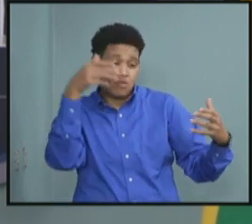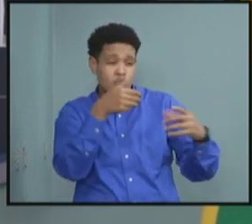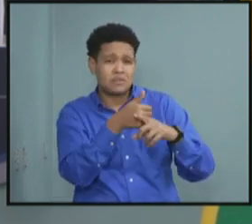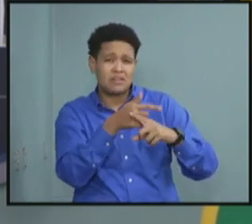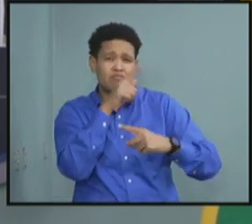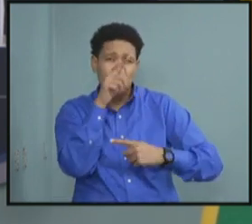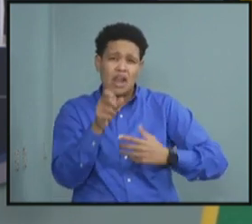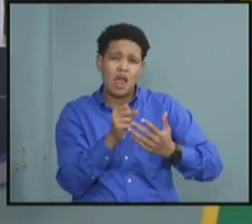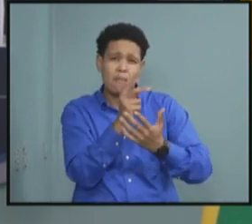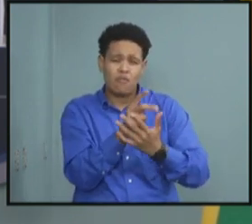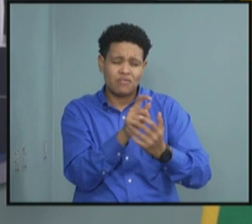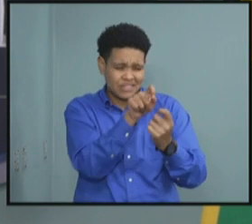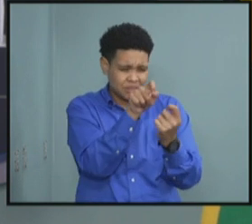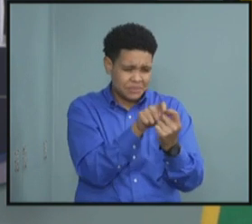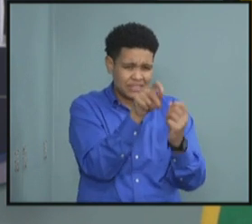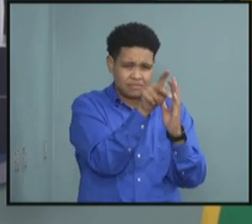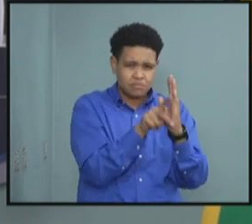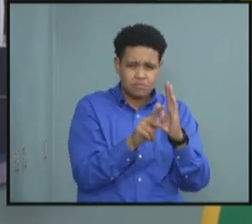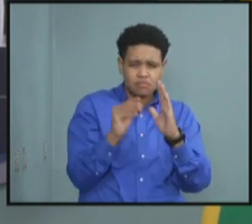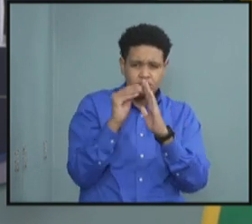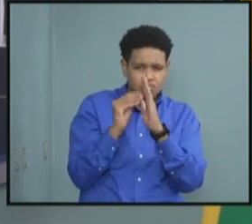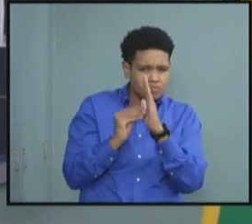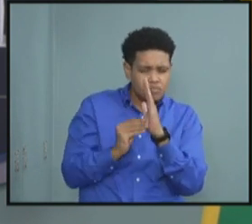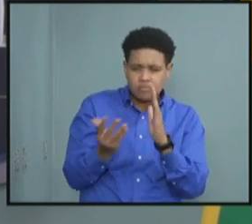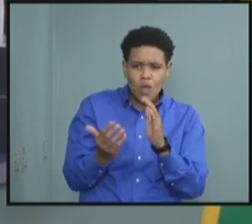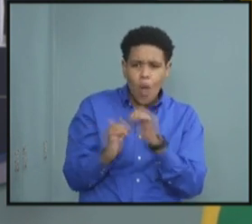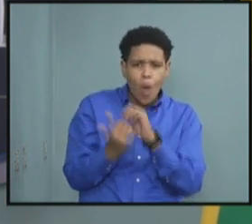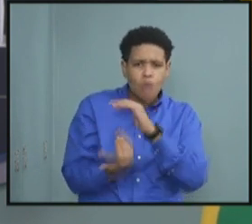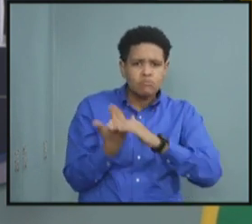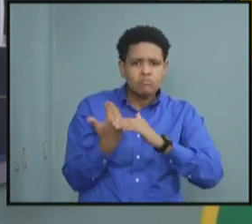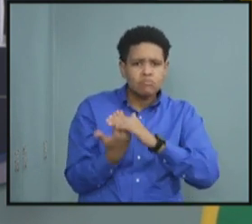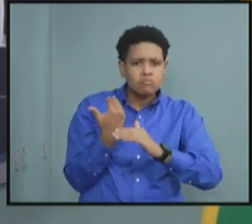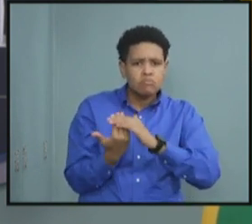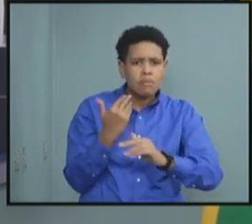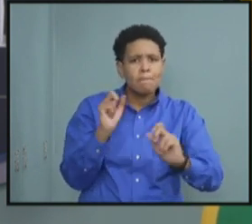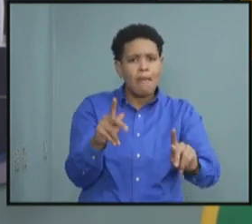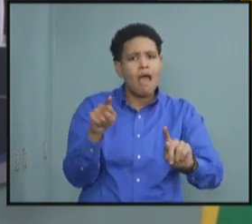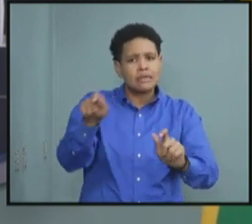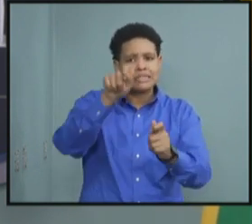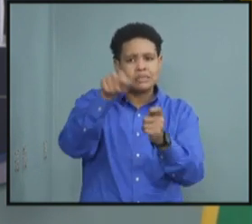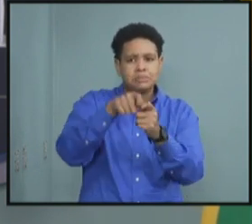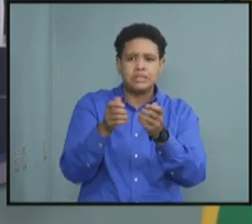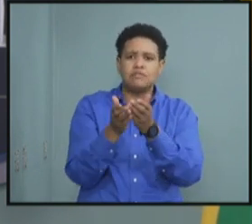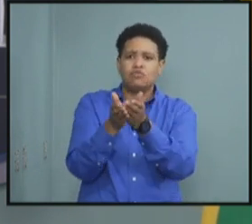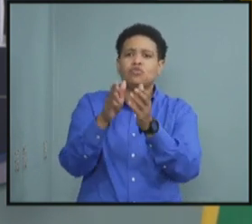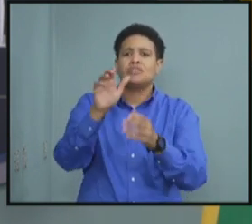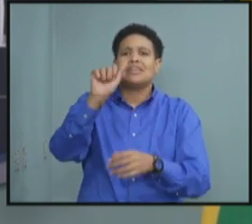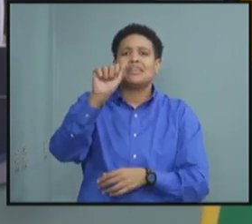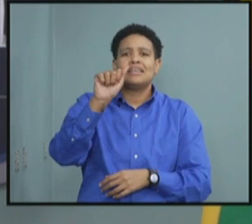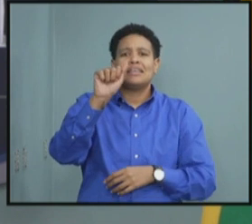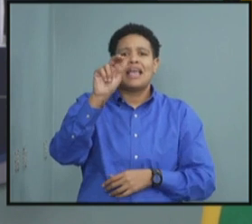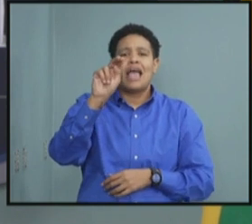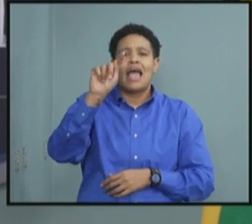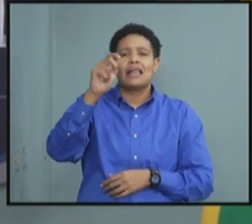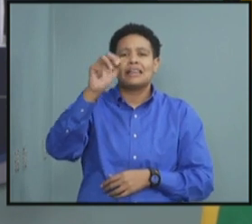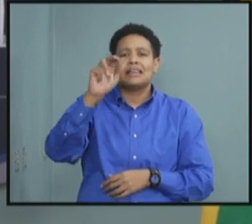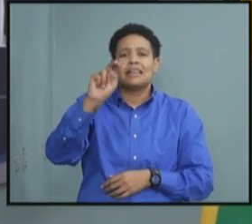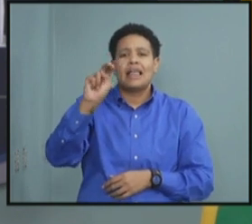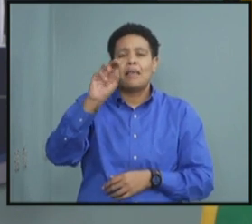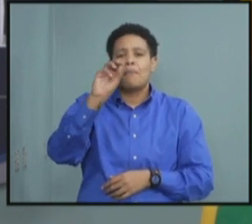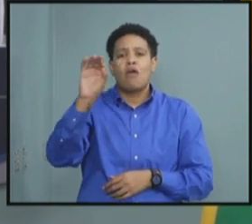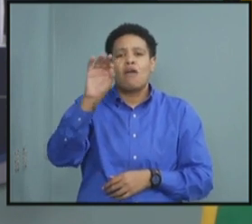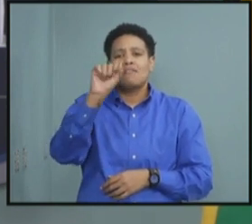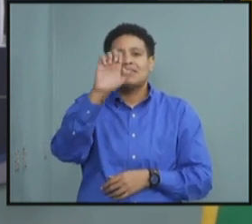specific protocols related to the re-entry of this particular ship, the Anthem of the Seas, which